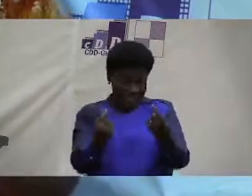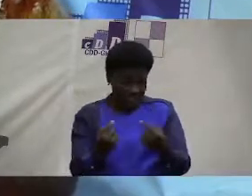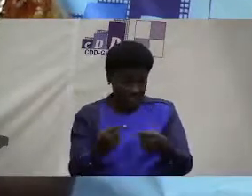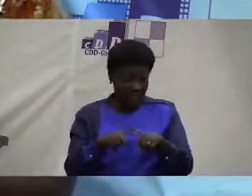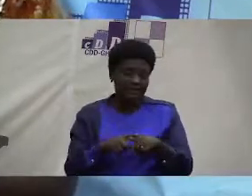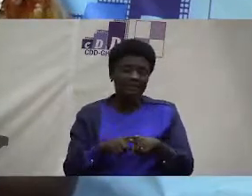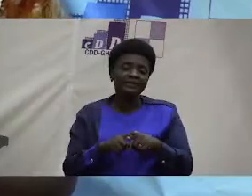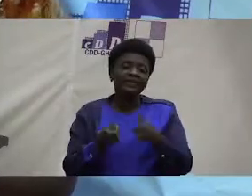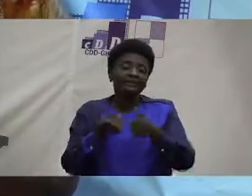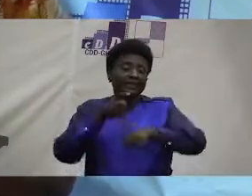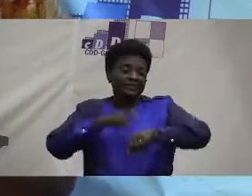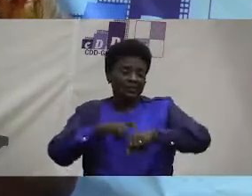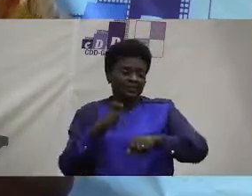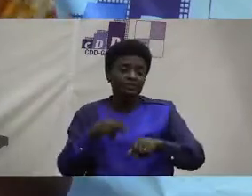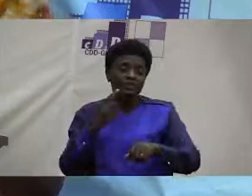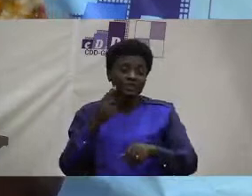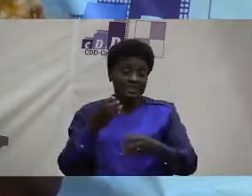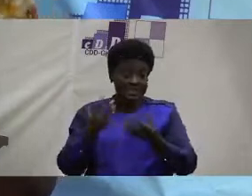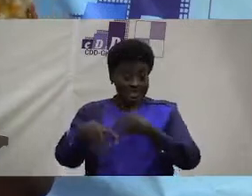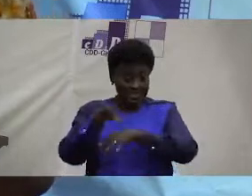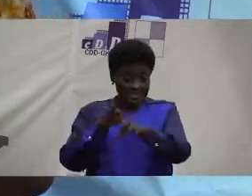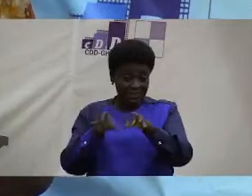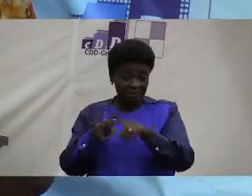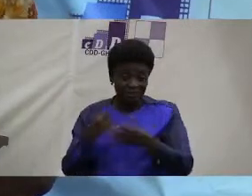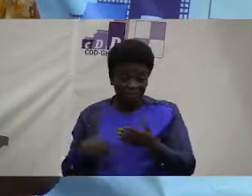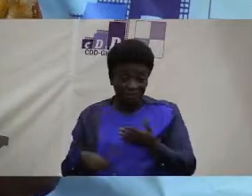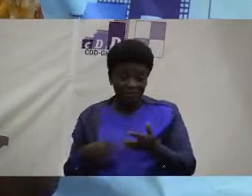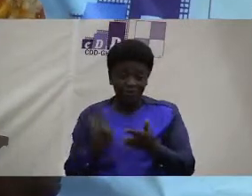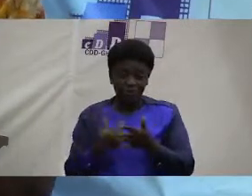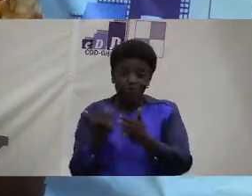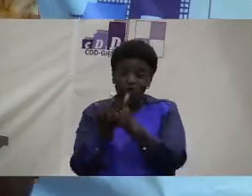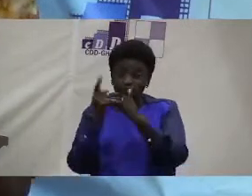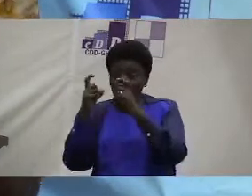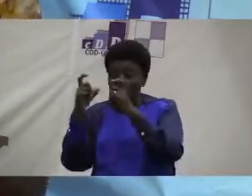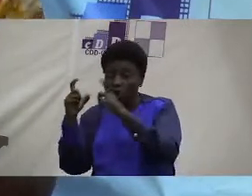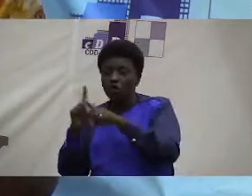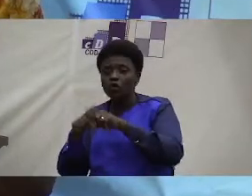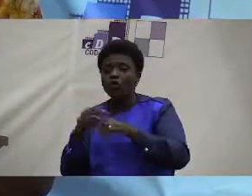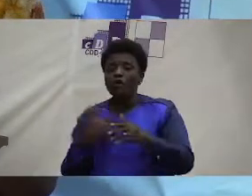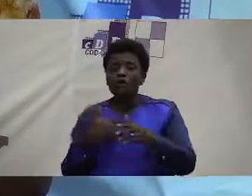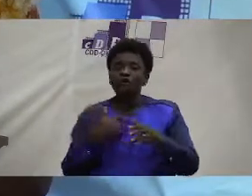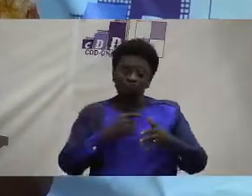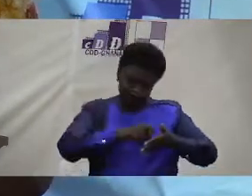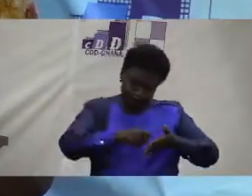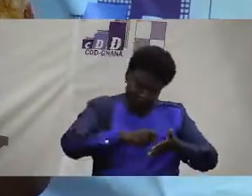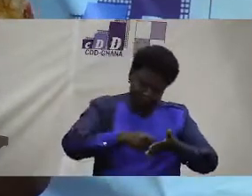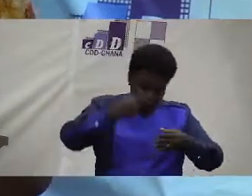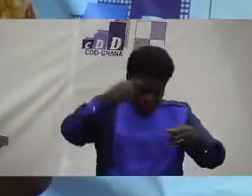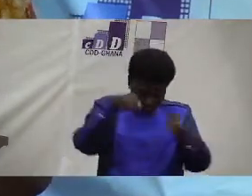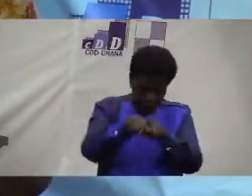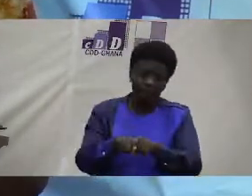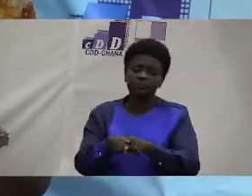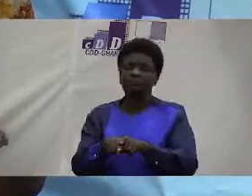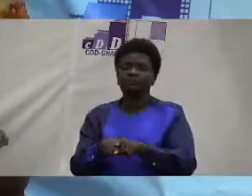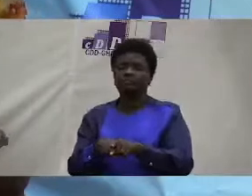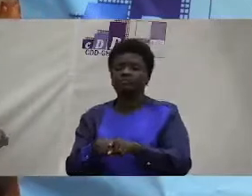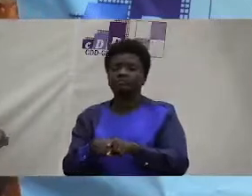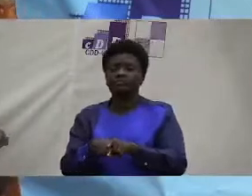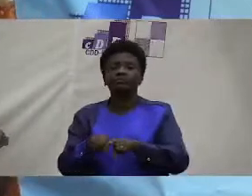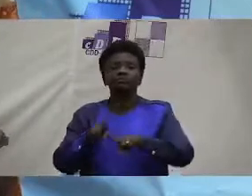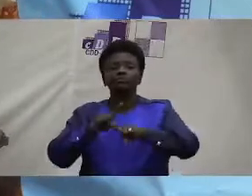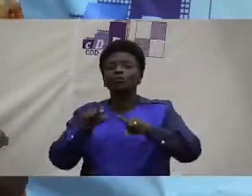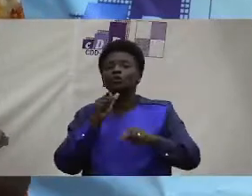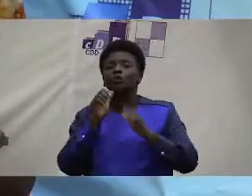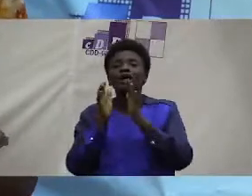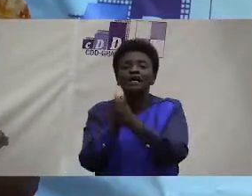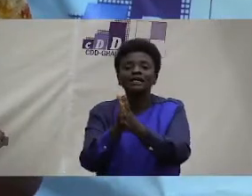for the first time that instead of you coming to take pictures, we are coming to actually sign an agreement with you. But we are not